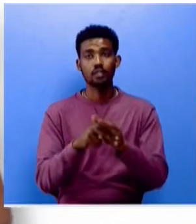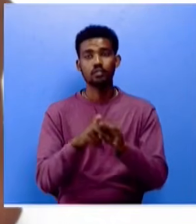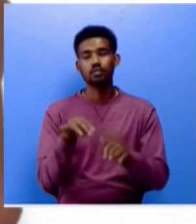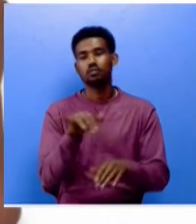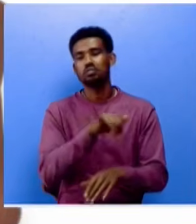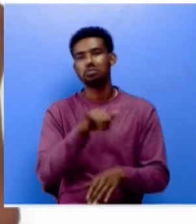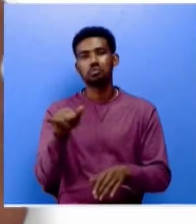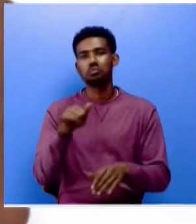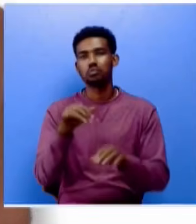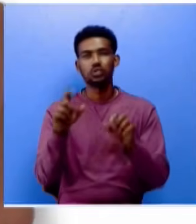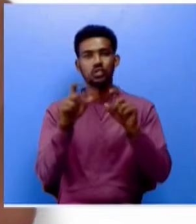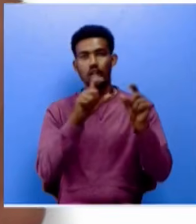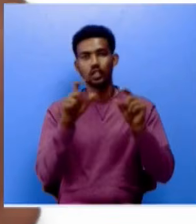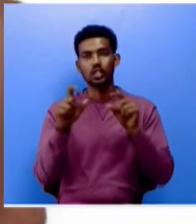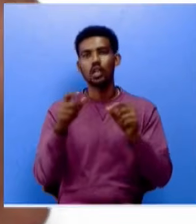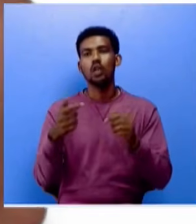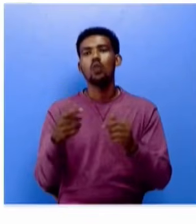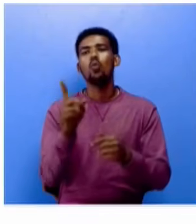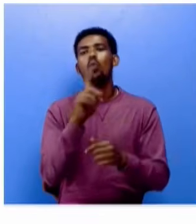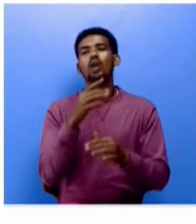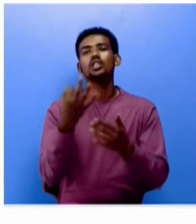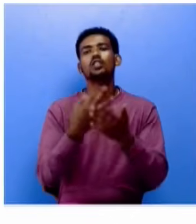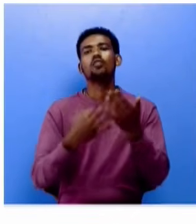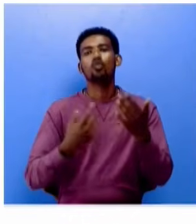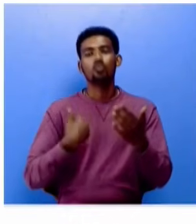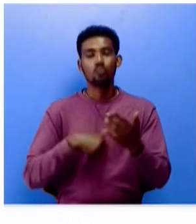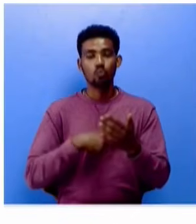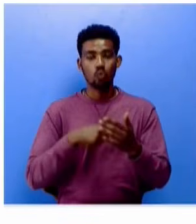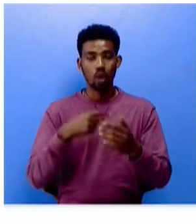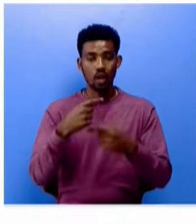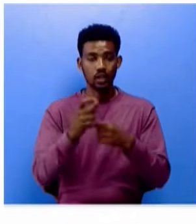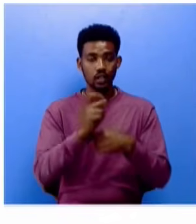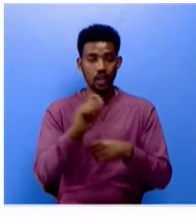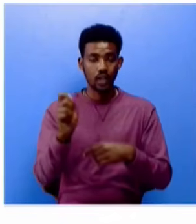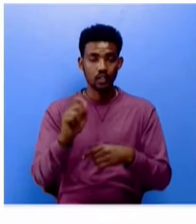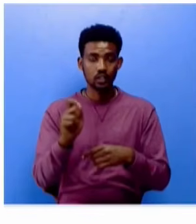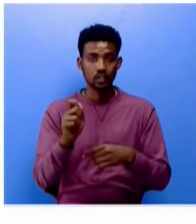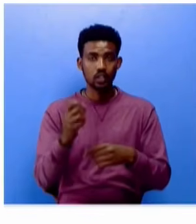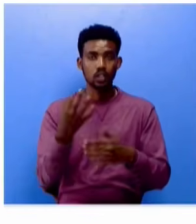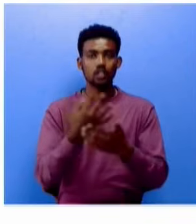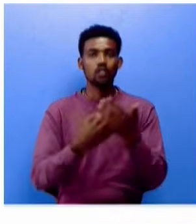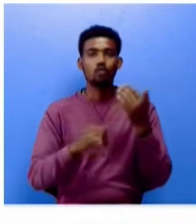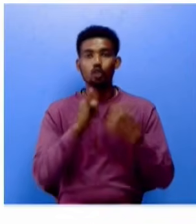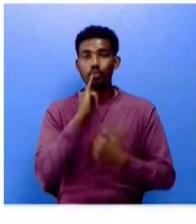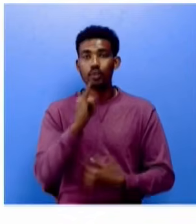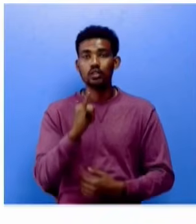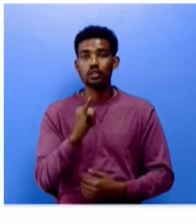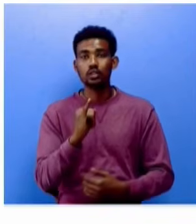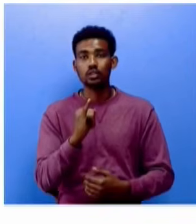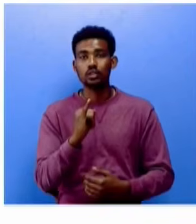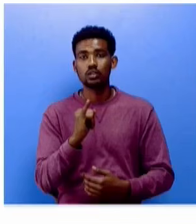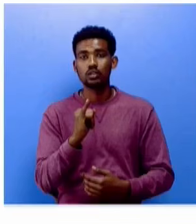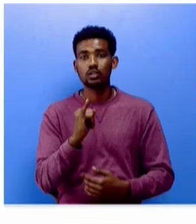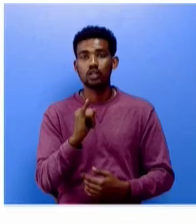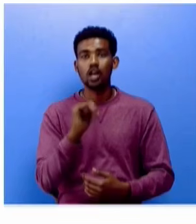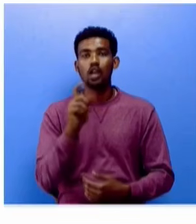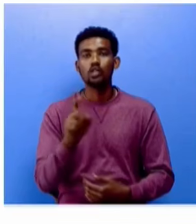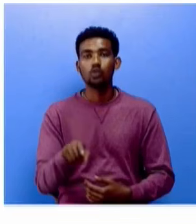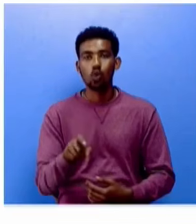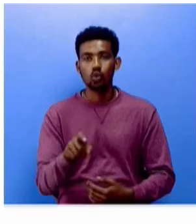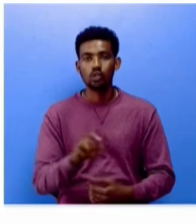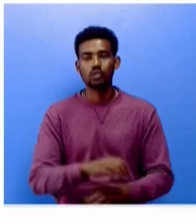structure. So, what the form? We can derive from here. The form is should